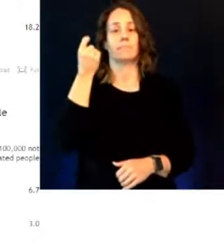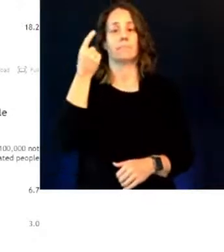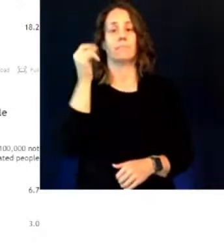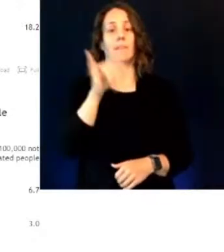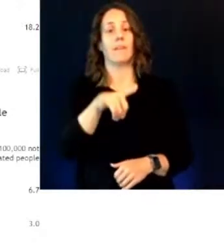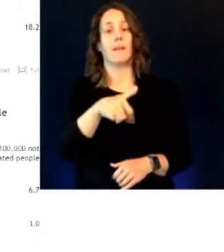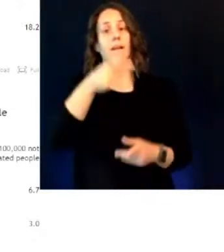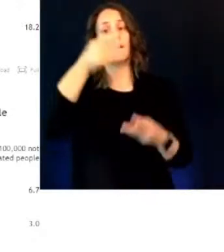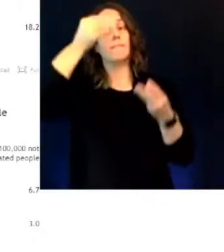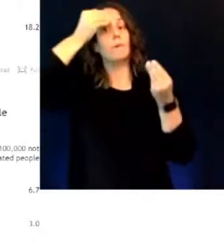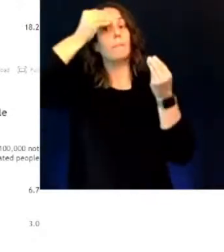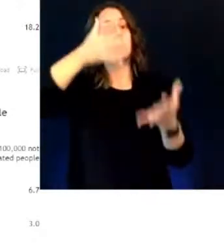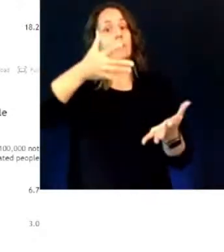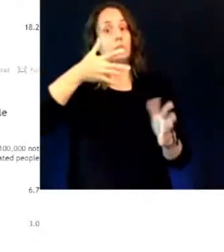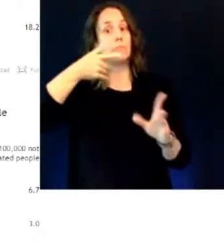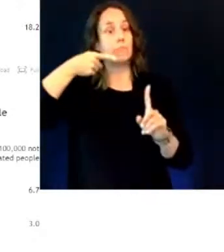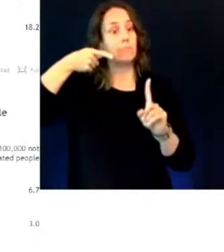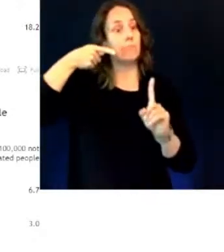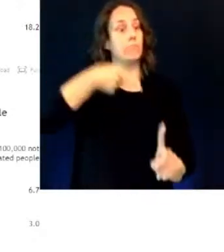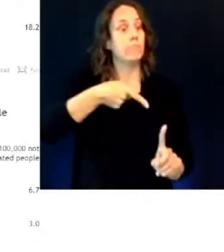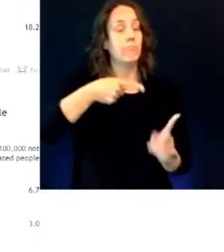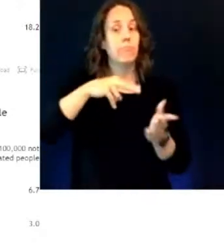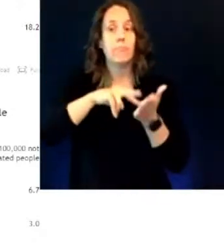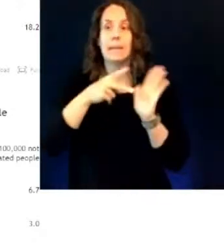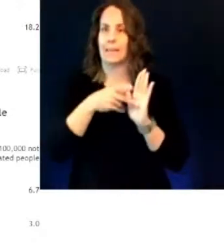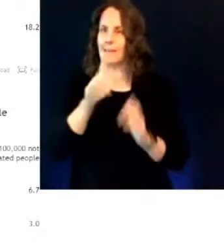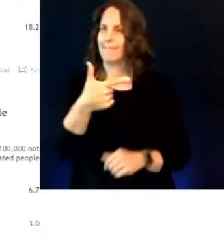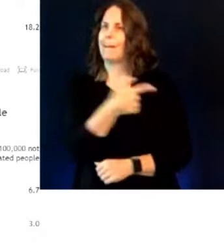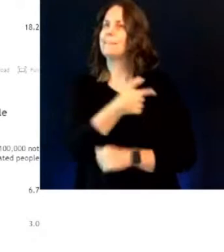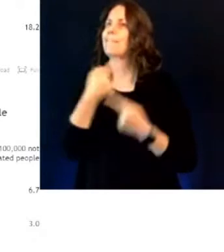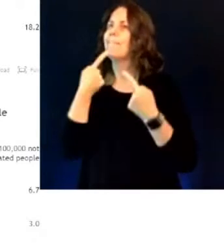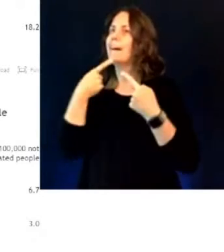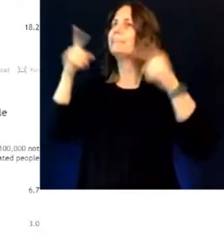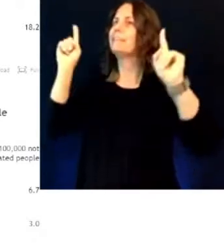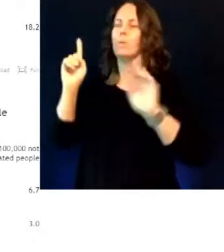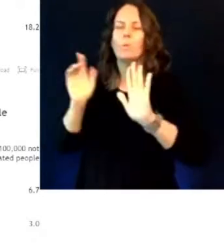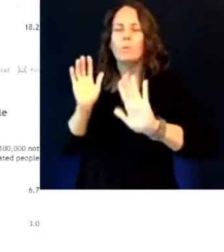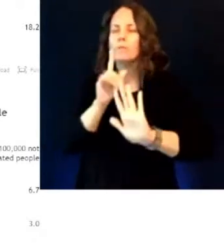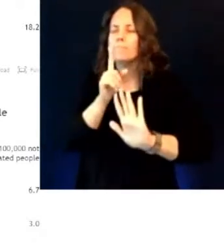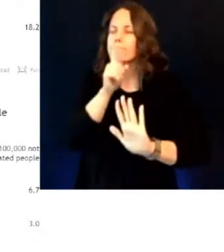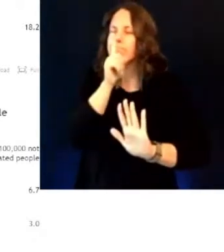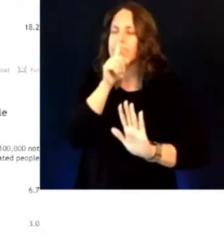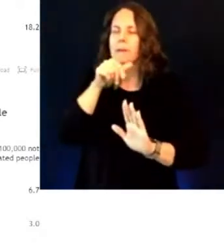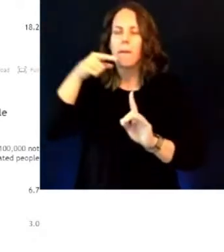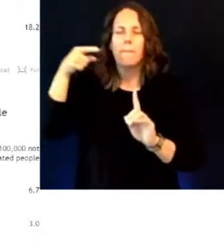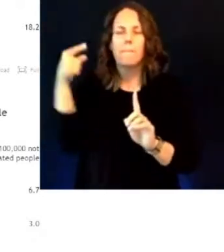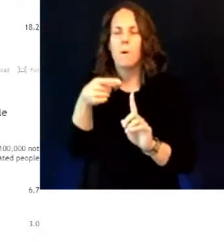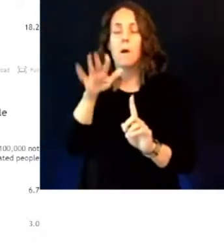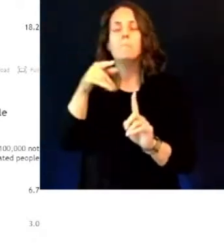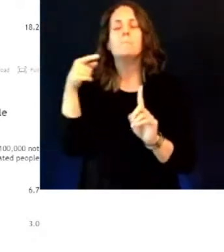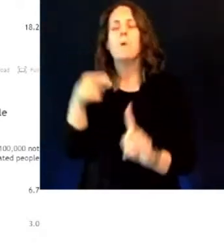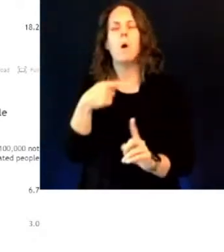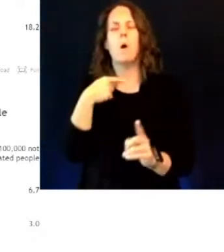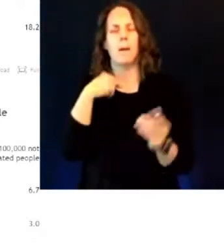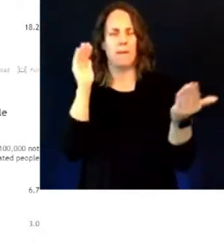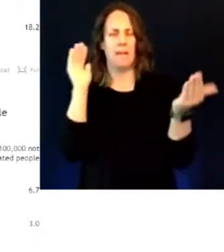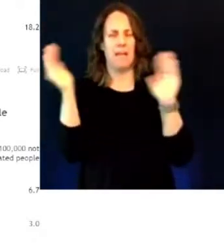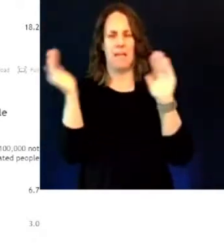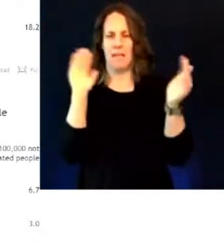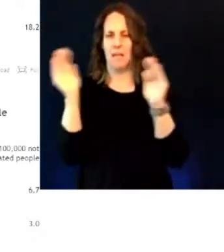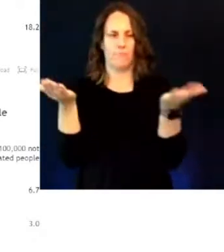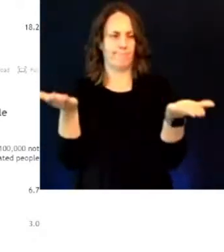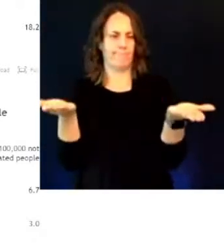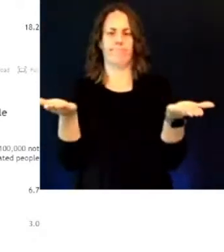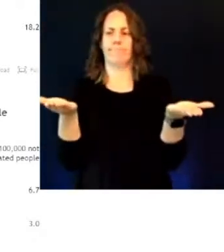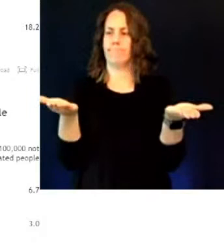partners use to evaluate vaccine efficacy. And what we're showing here on our website is actually the surveillance data.